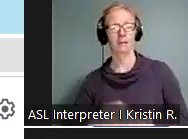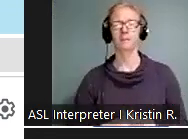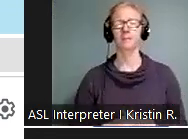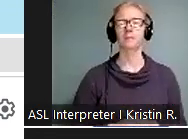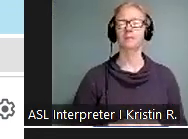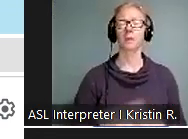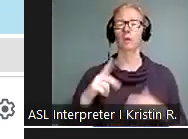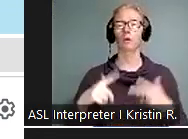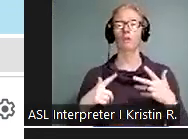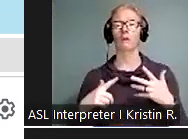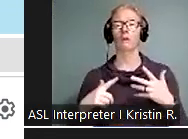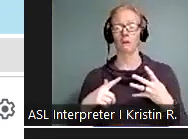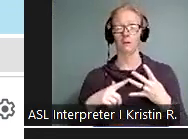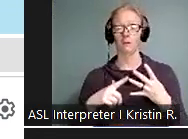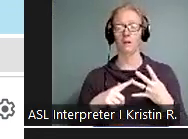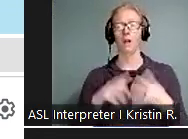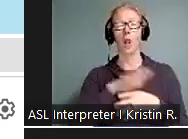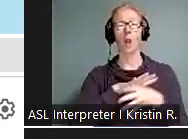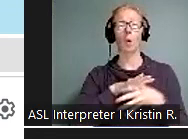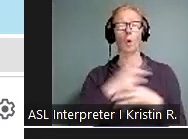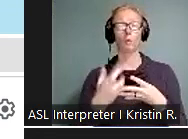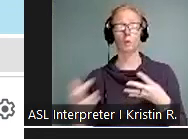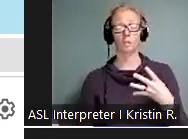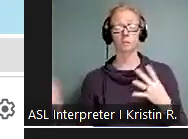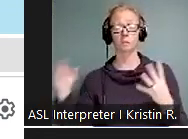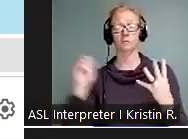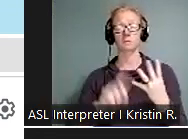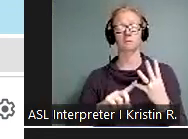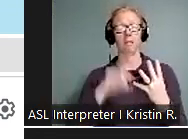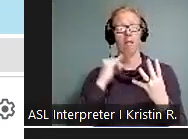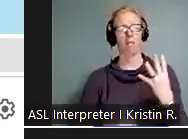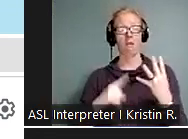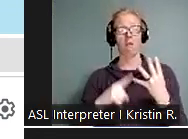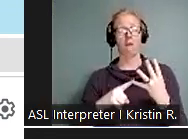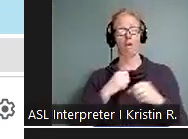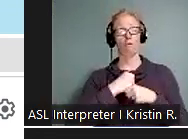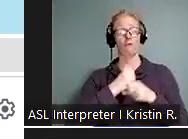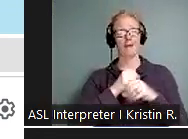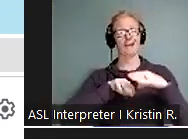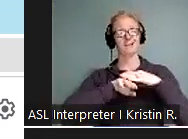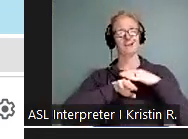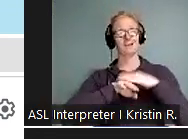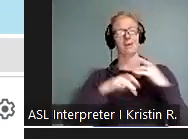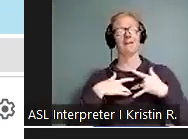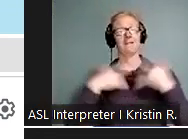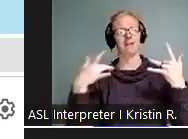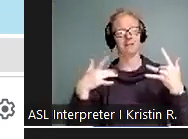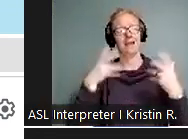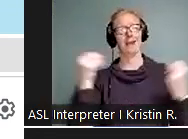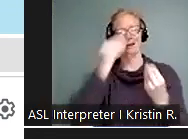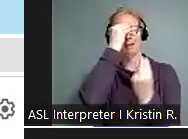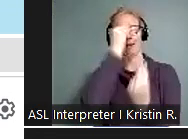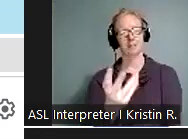The third is local resources. And the last is creating accessible events